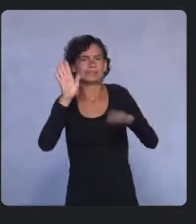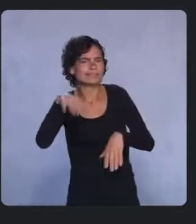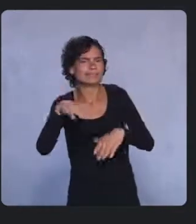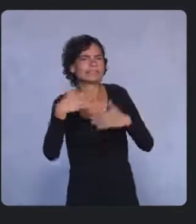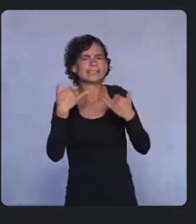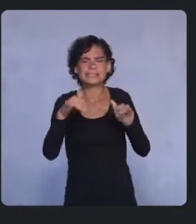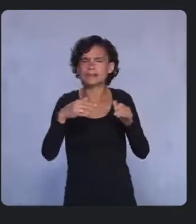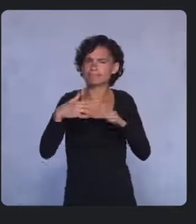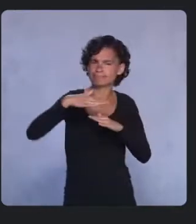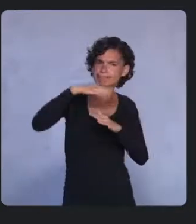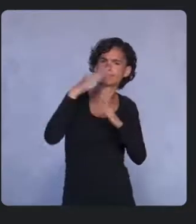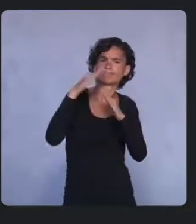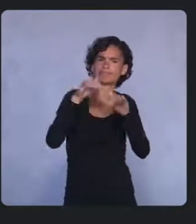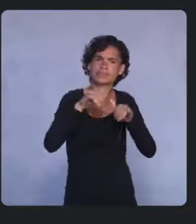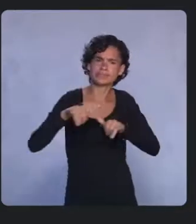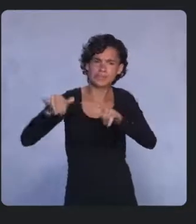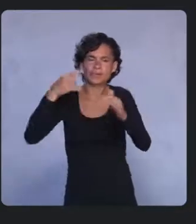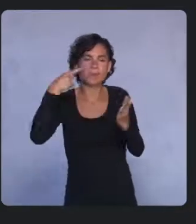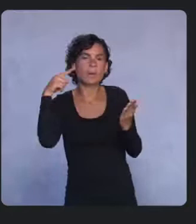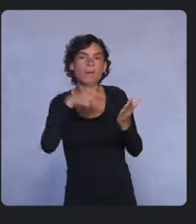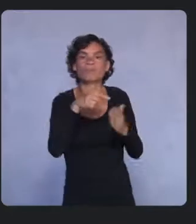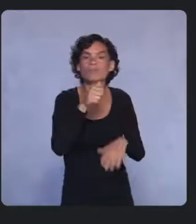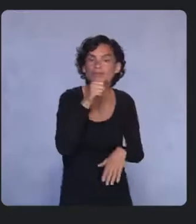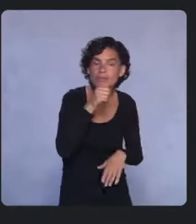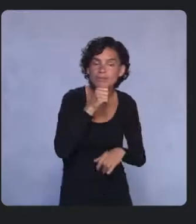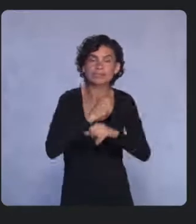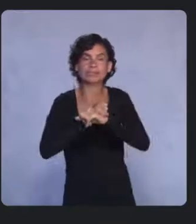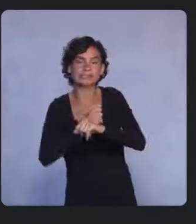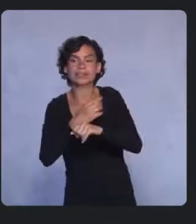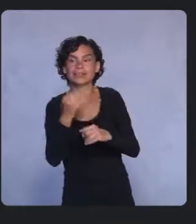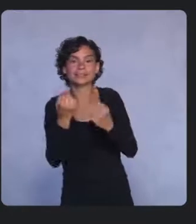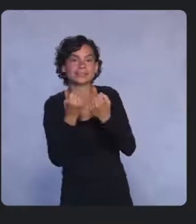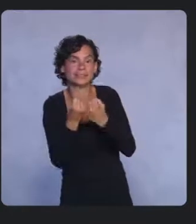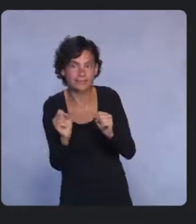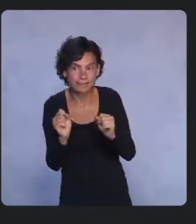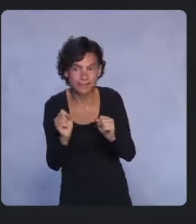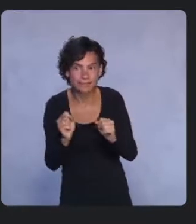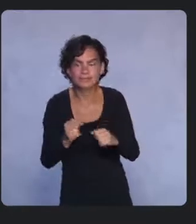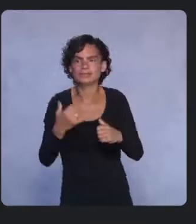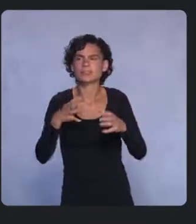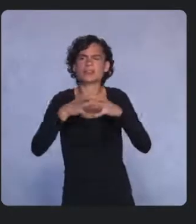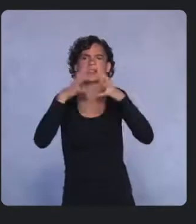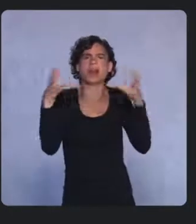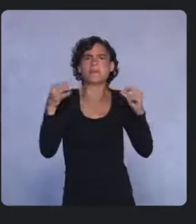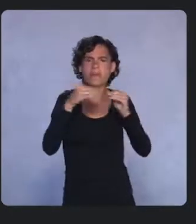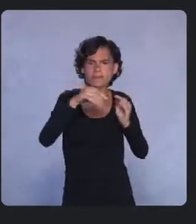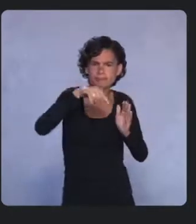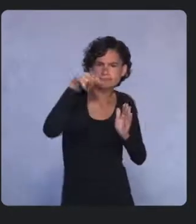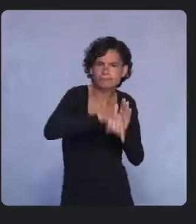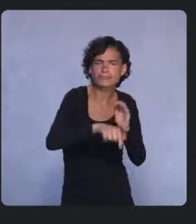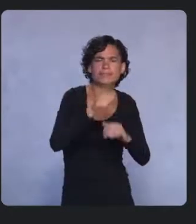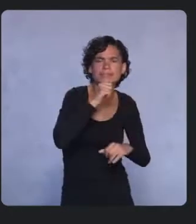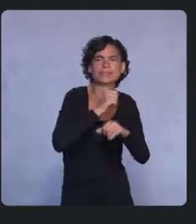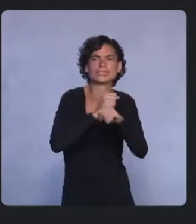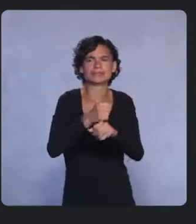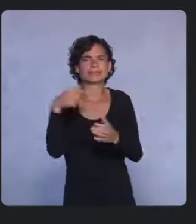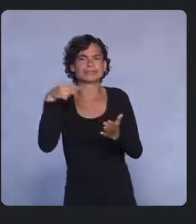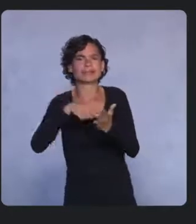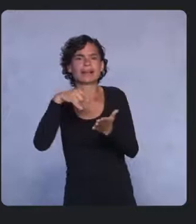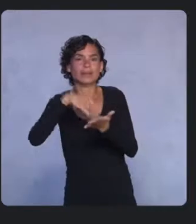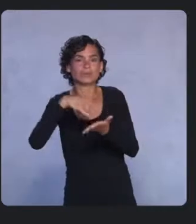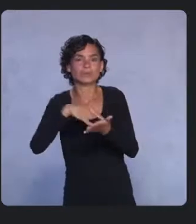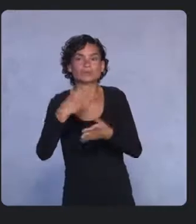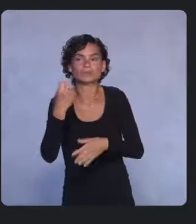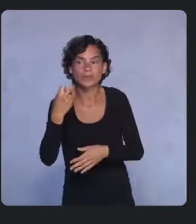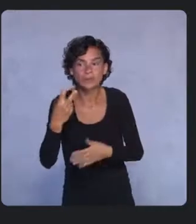privacy, security, and safety. And there's a whole lot more for privacy and security in Android 12, which you can